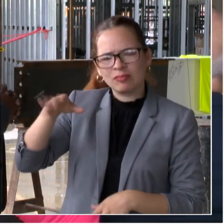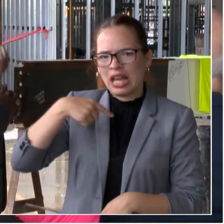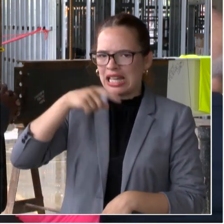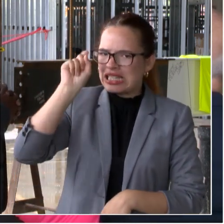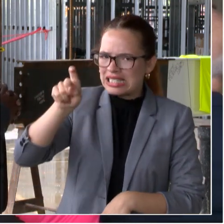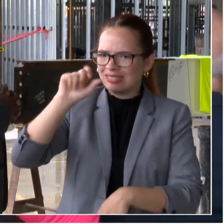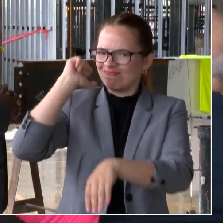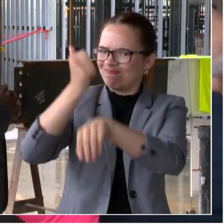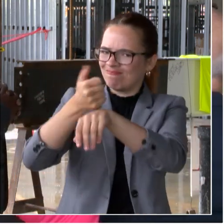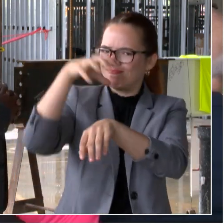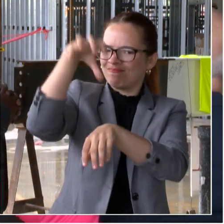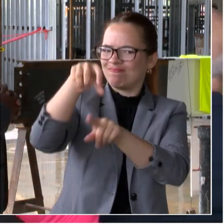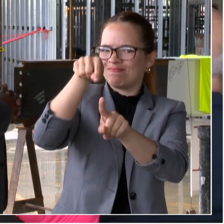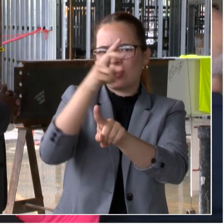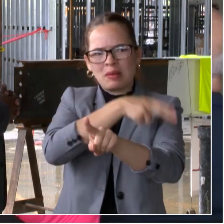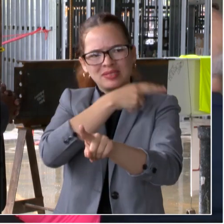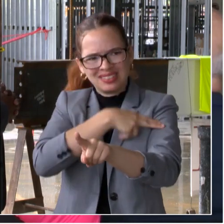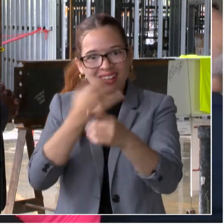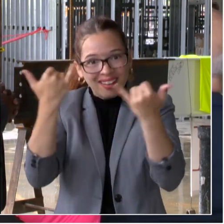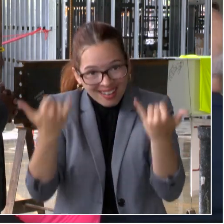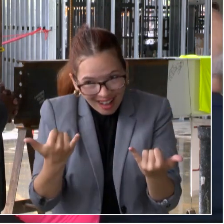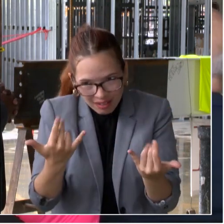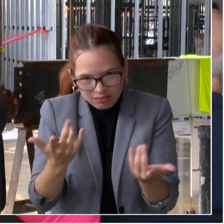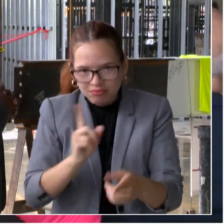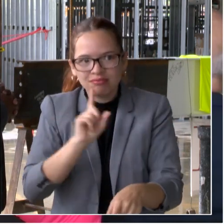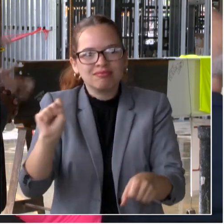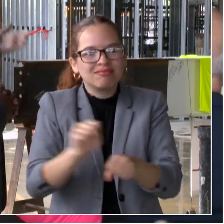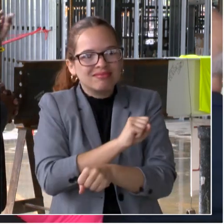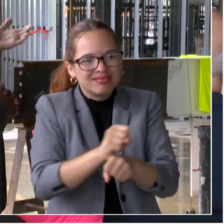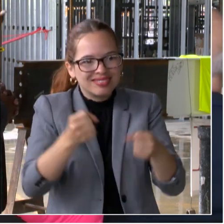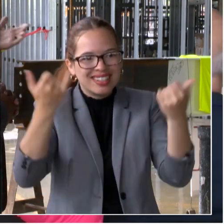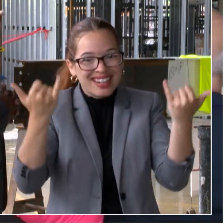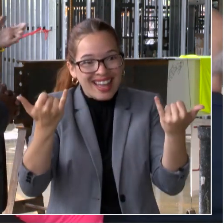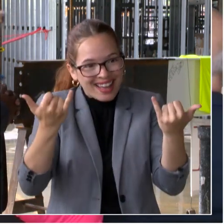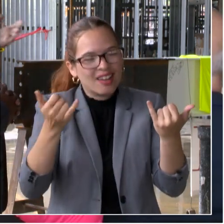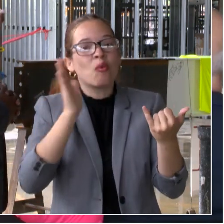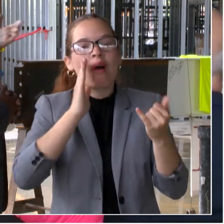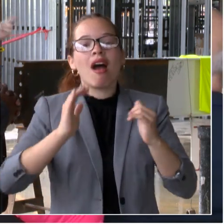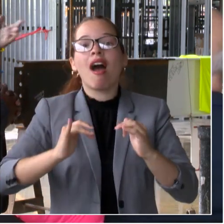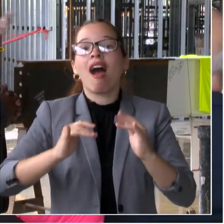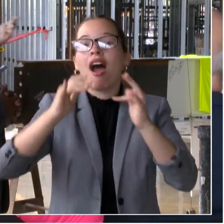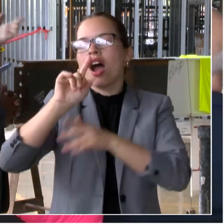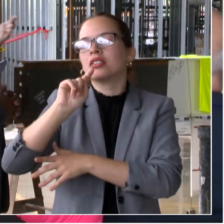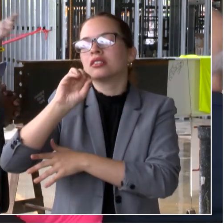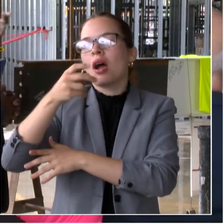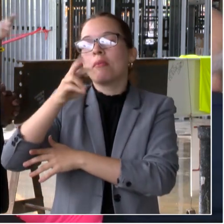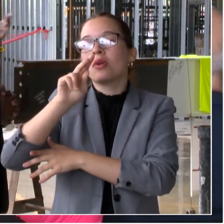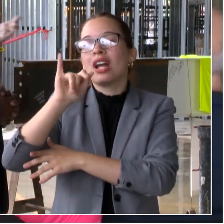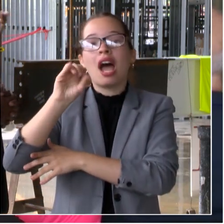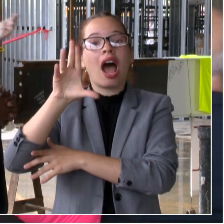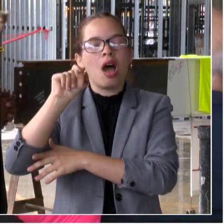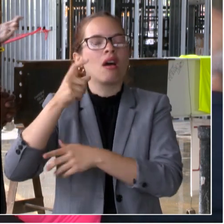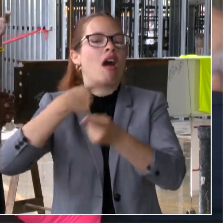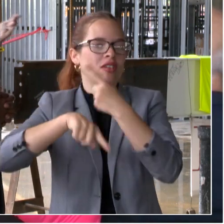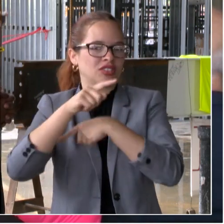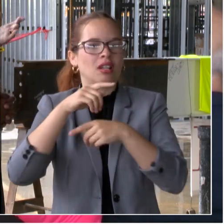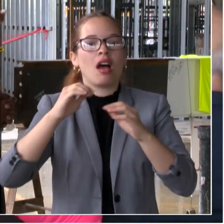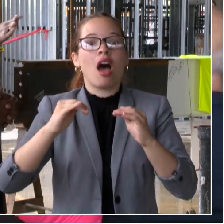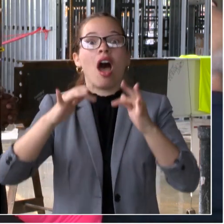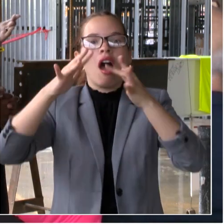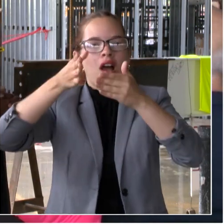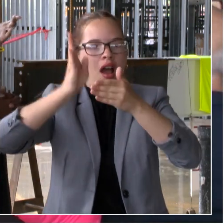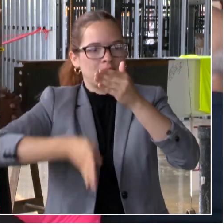Anacostia River. When he got back on the council, he called me and told me, man, we need to get this hospital done. And